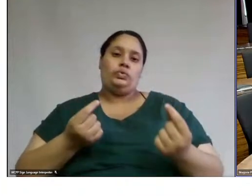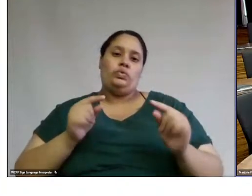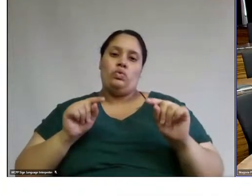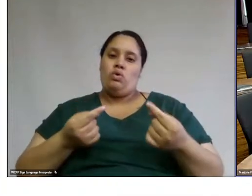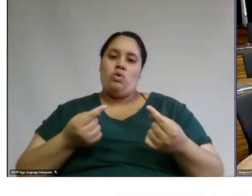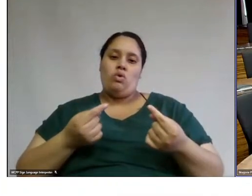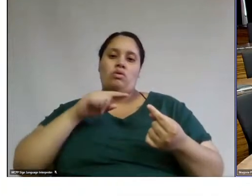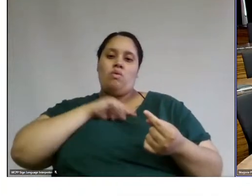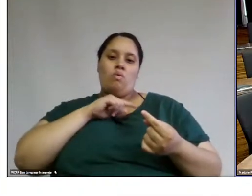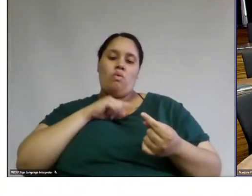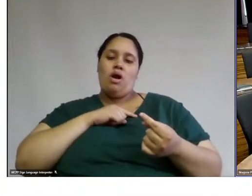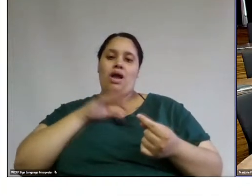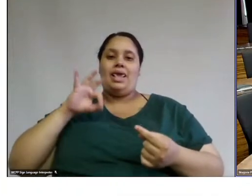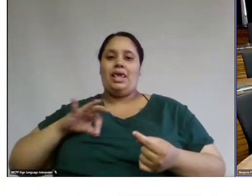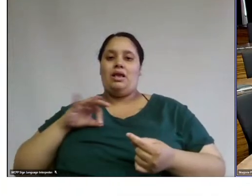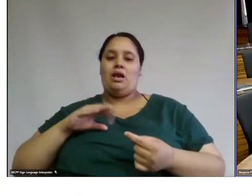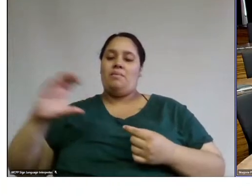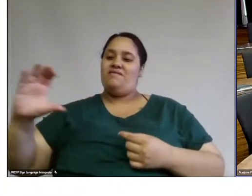of the resource allocation.